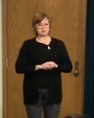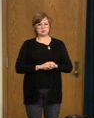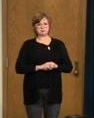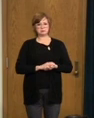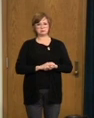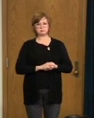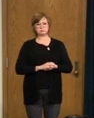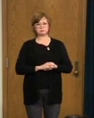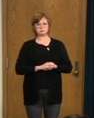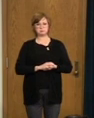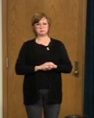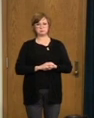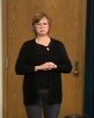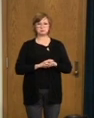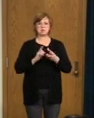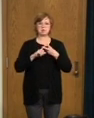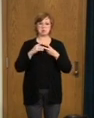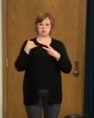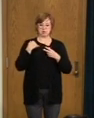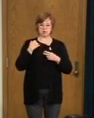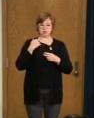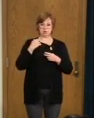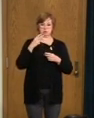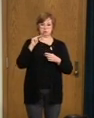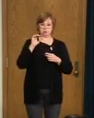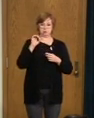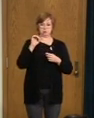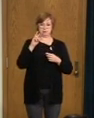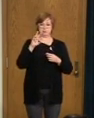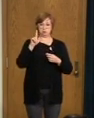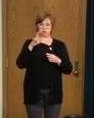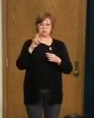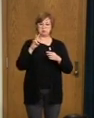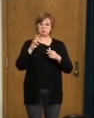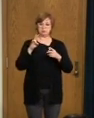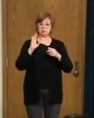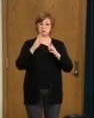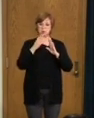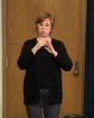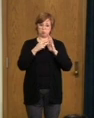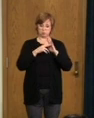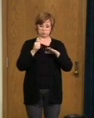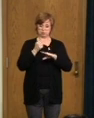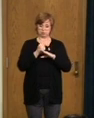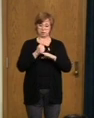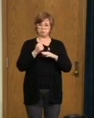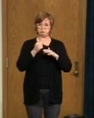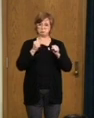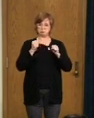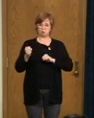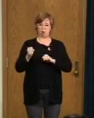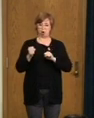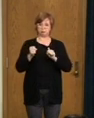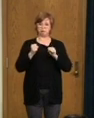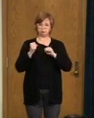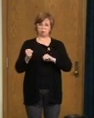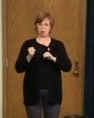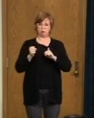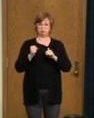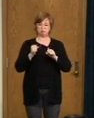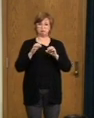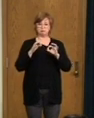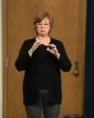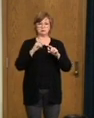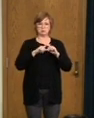The measures that we brought in on November 27th are effective. One can argue whether they're effective enough or how effective they